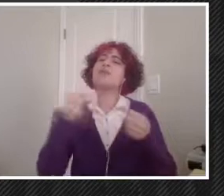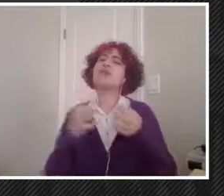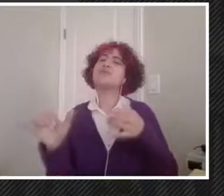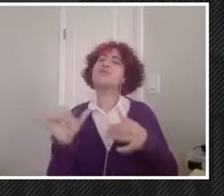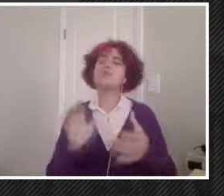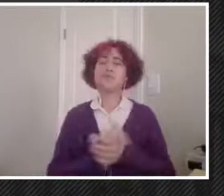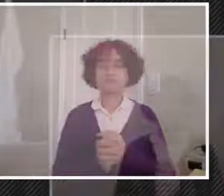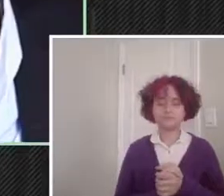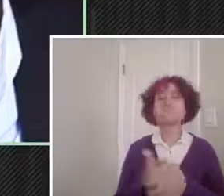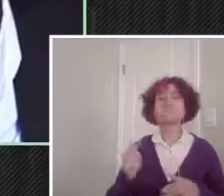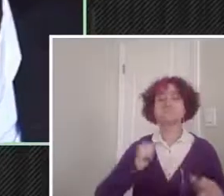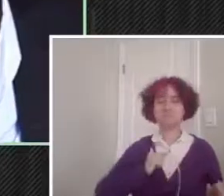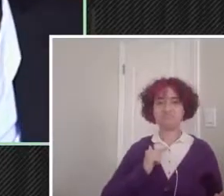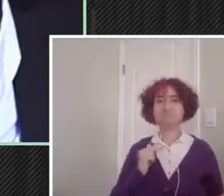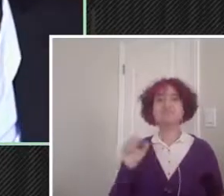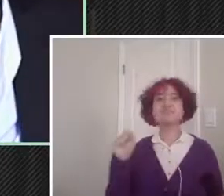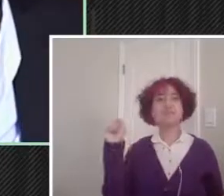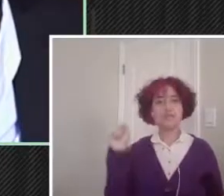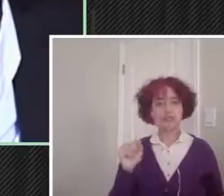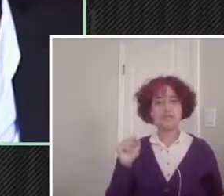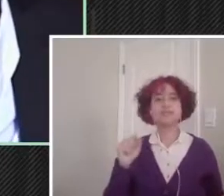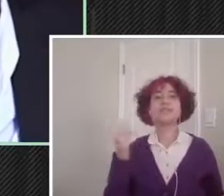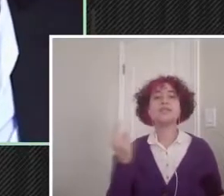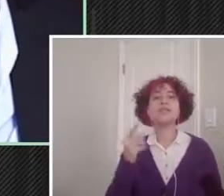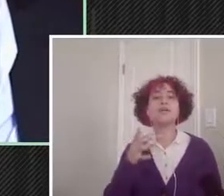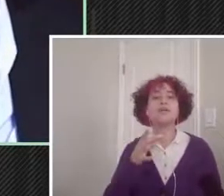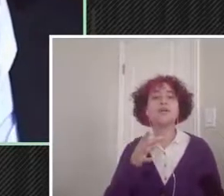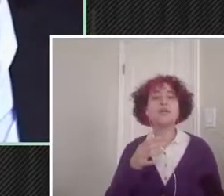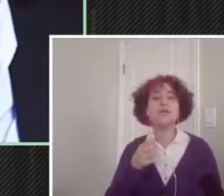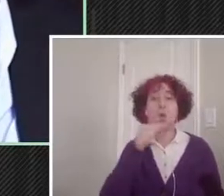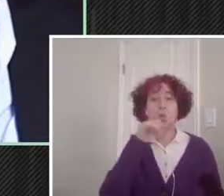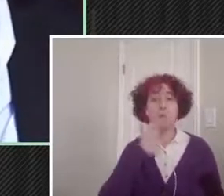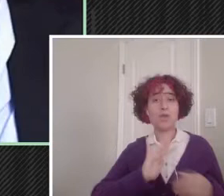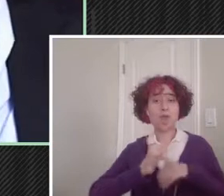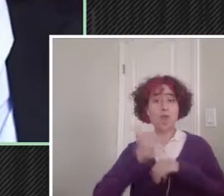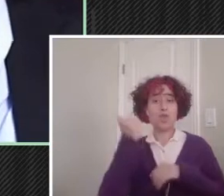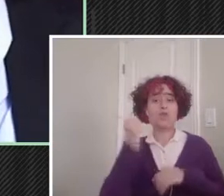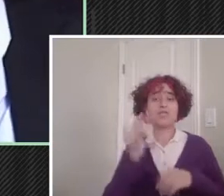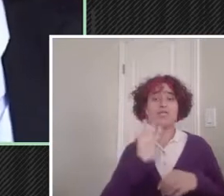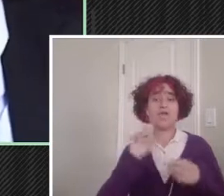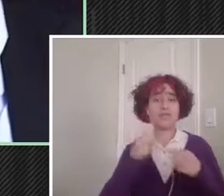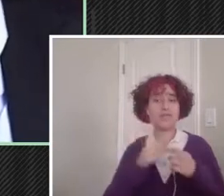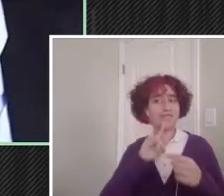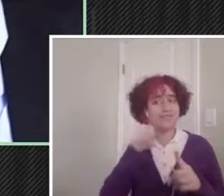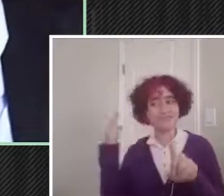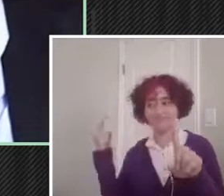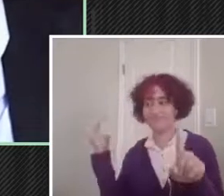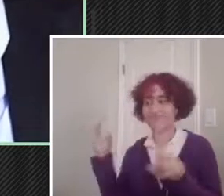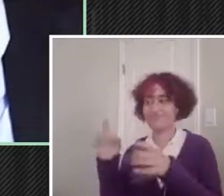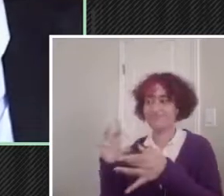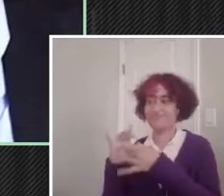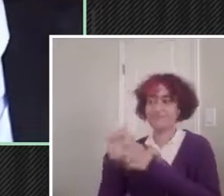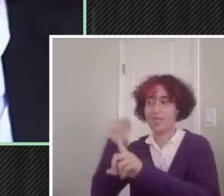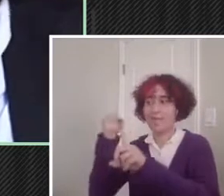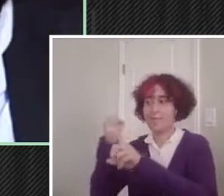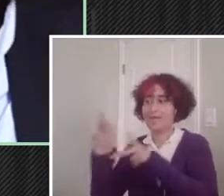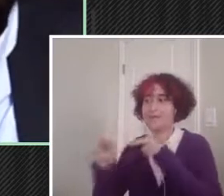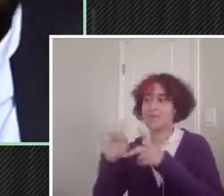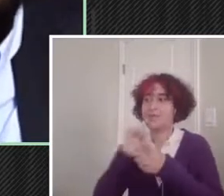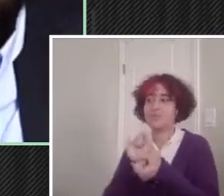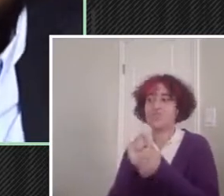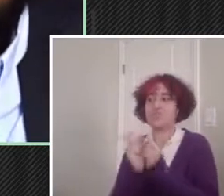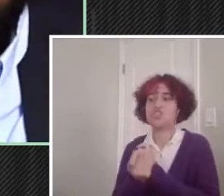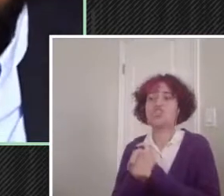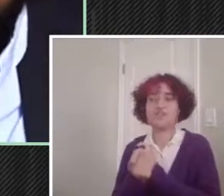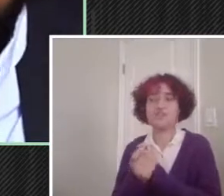Cooper spoke to it earlier when she said that directly impacted people shifted the political landscape in Georgia. I